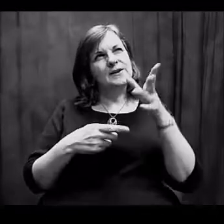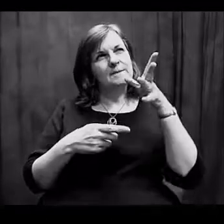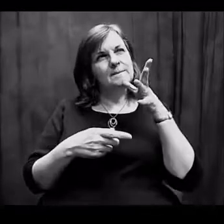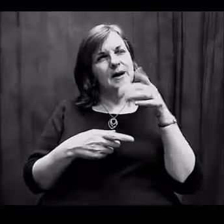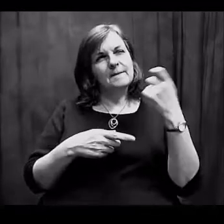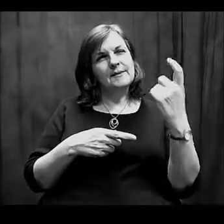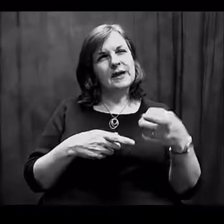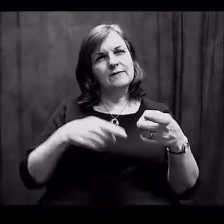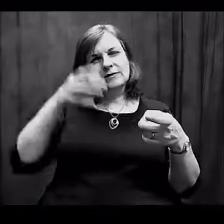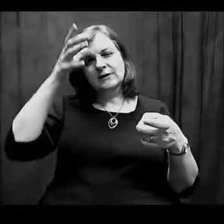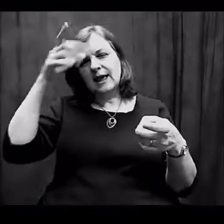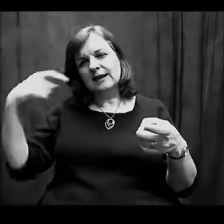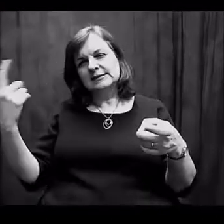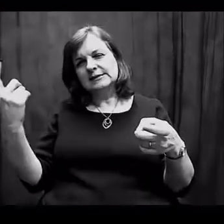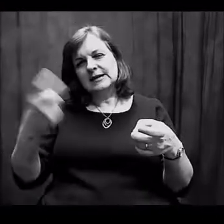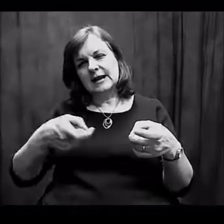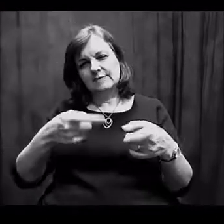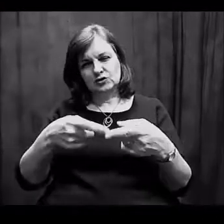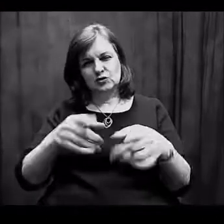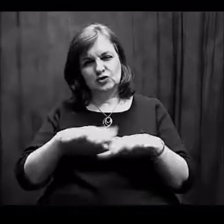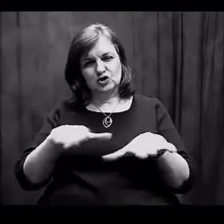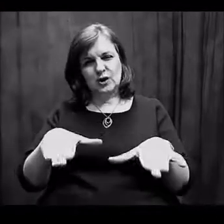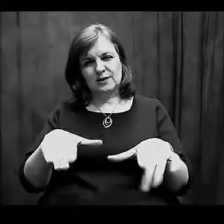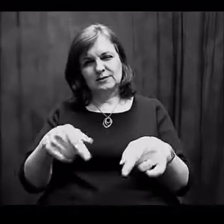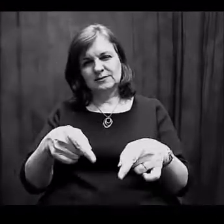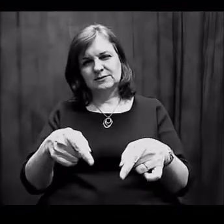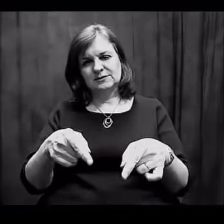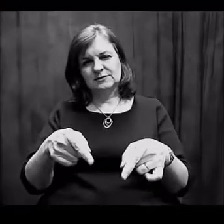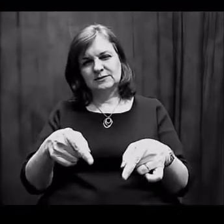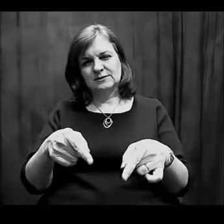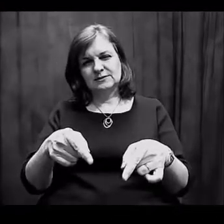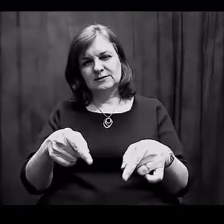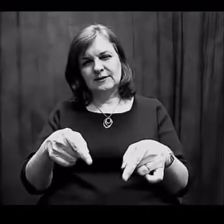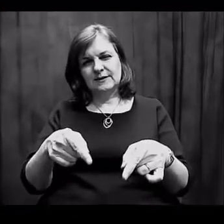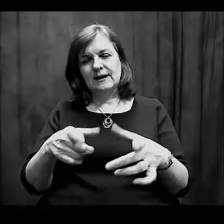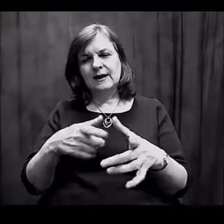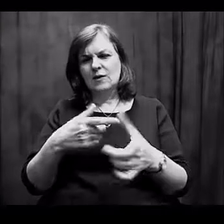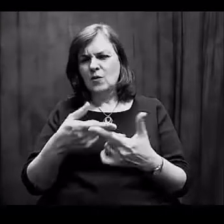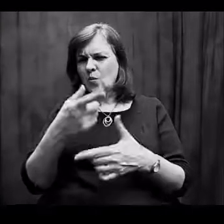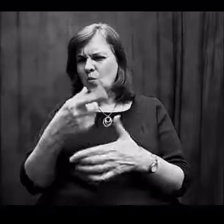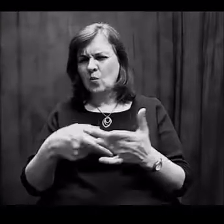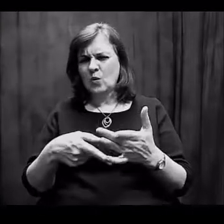what is it that mom and dad are contributing to offspring